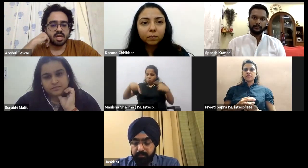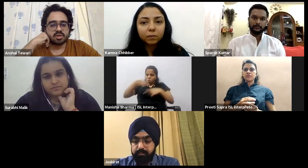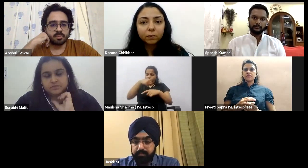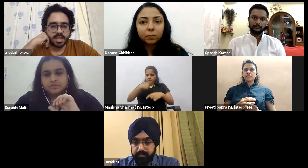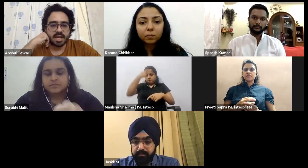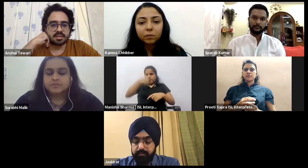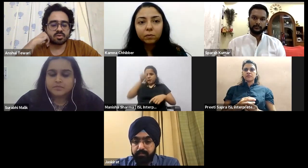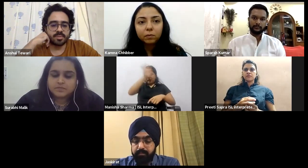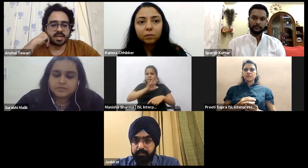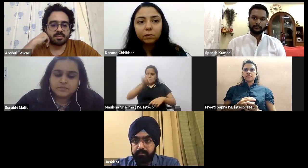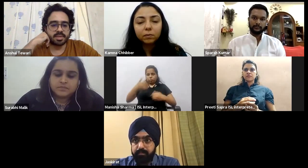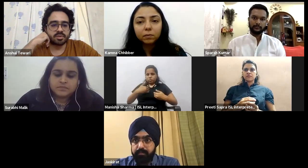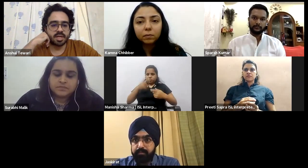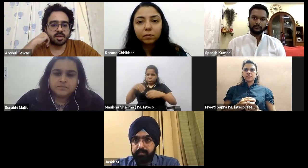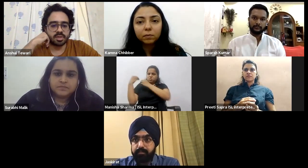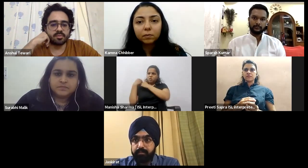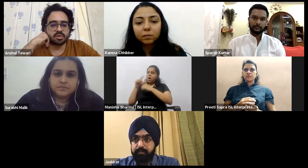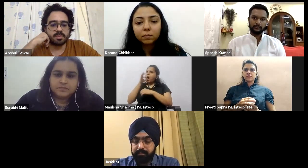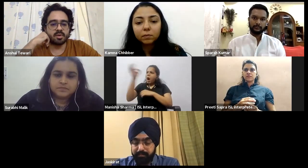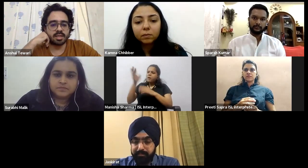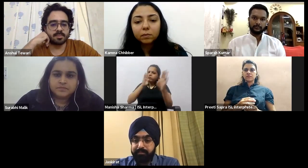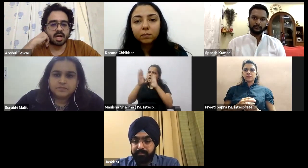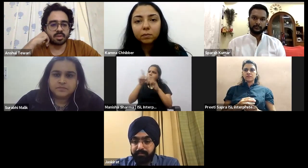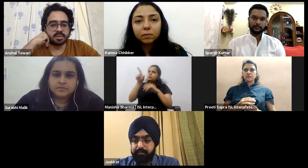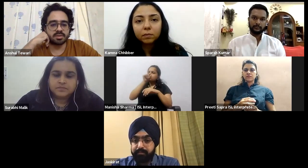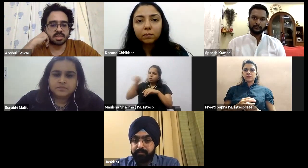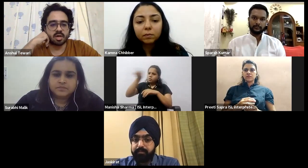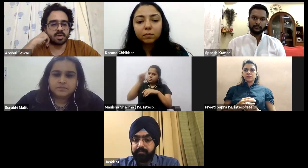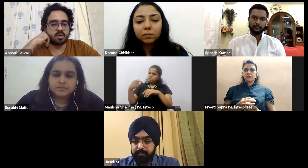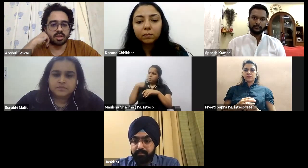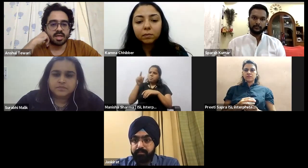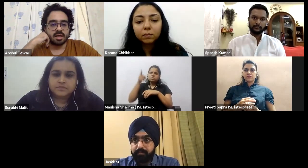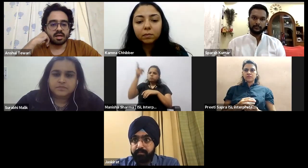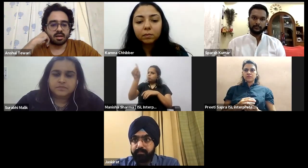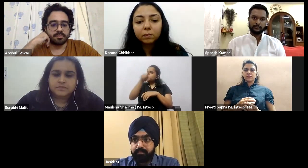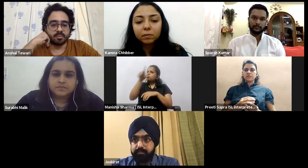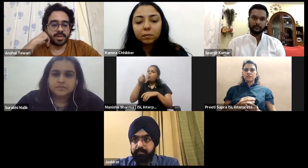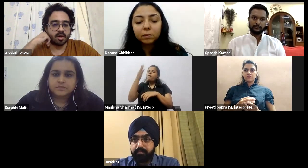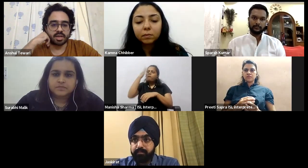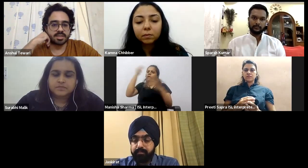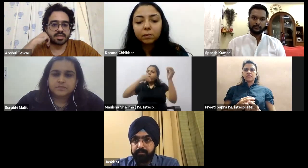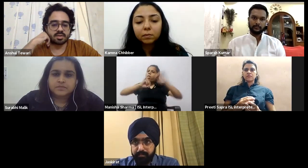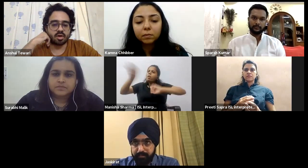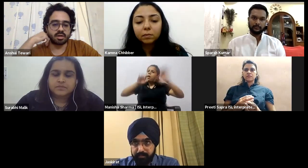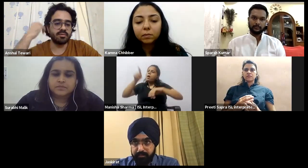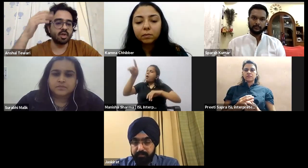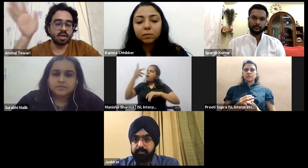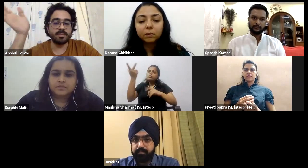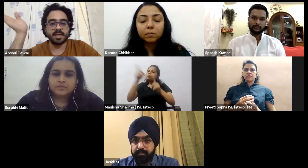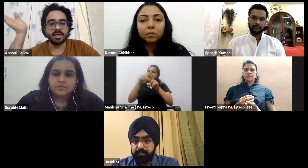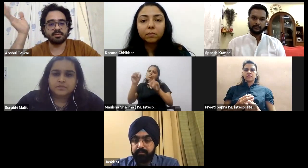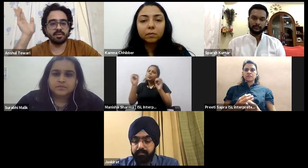citizens should be asking social media companies to take? Do you think we should be holding them accountable just how we hold, media organizations or